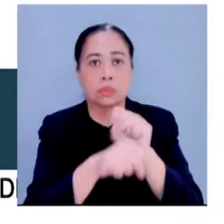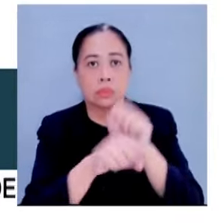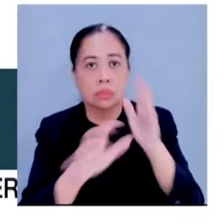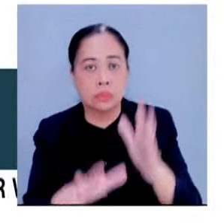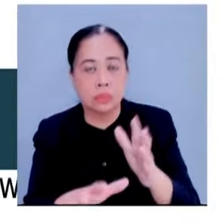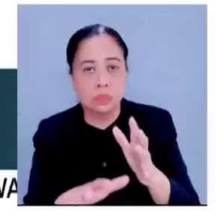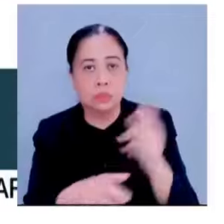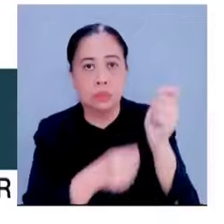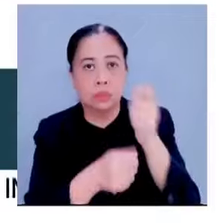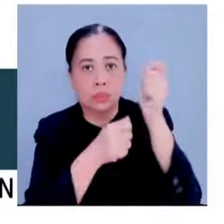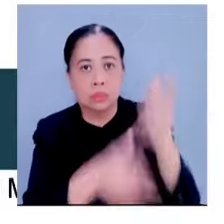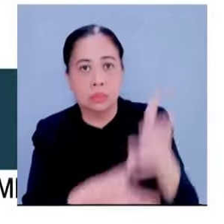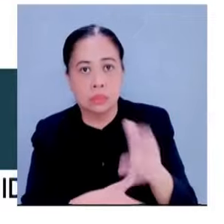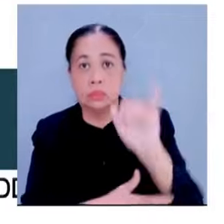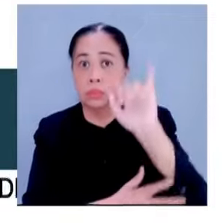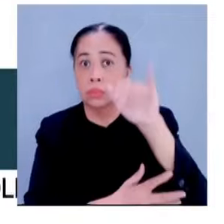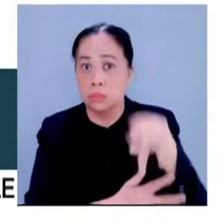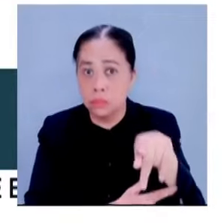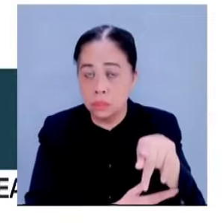fisher folk, IPs,